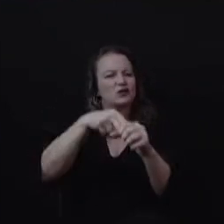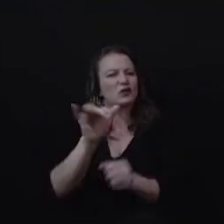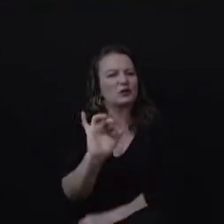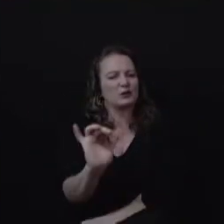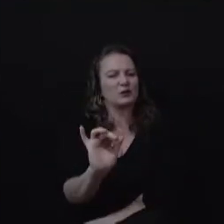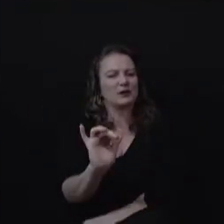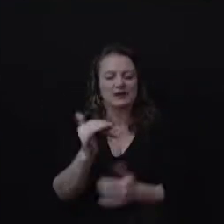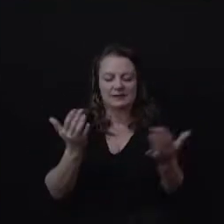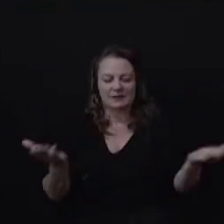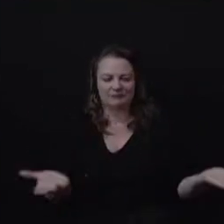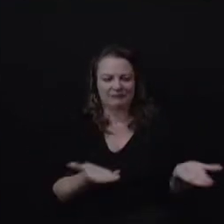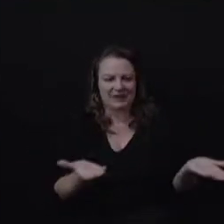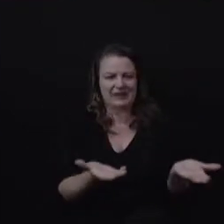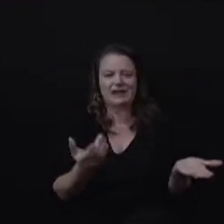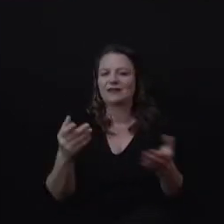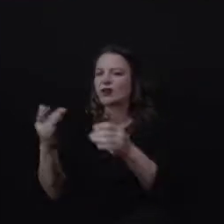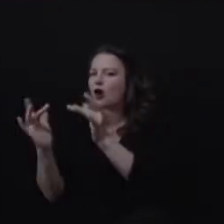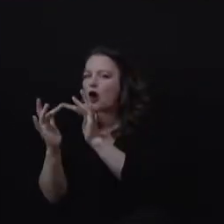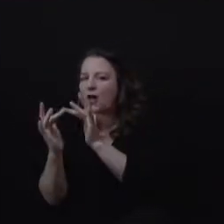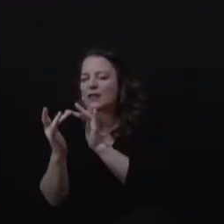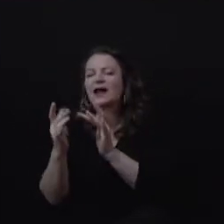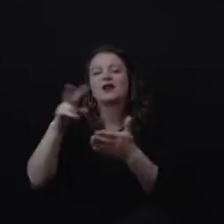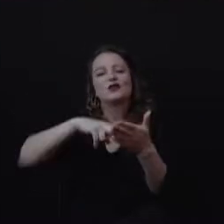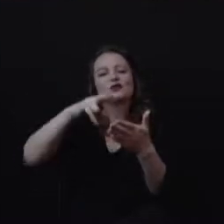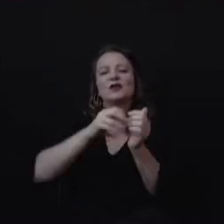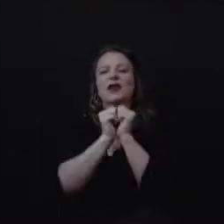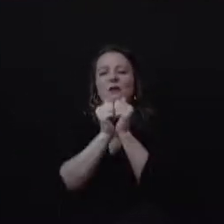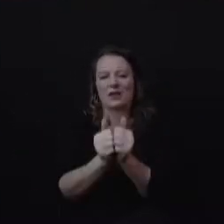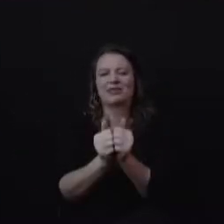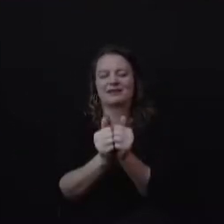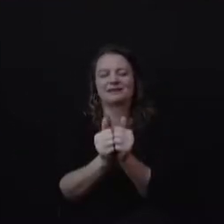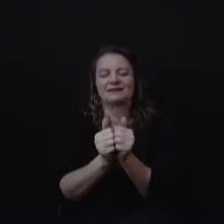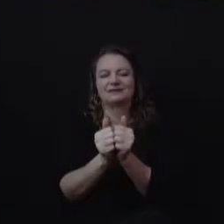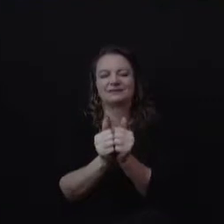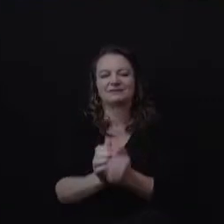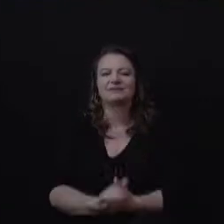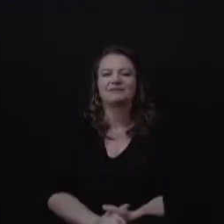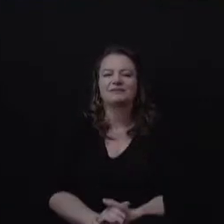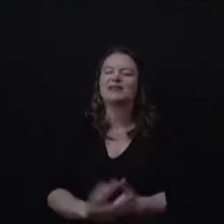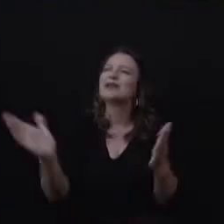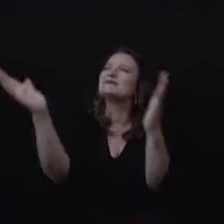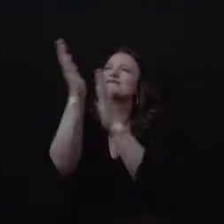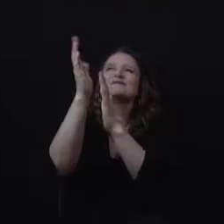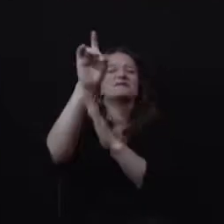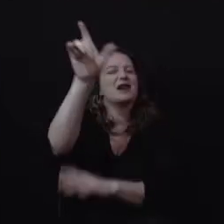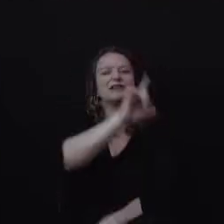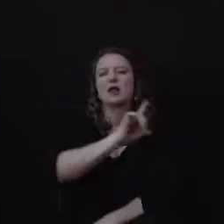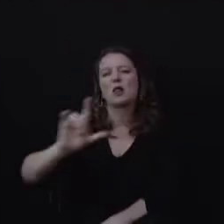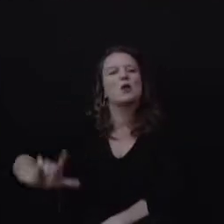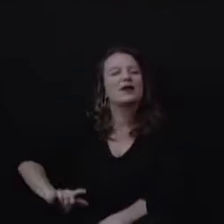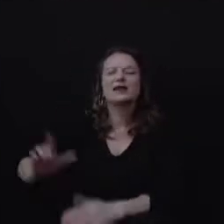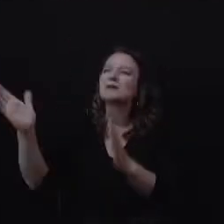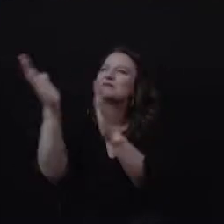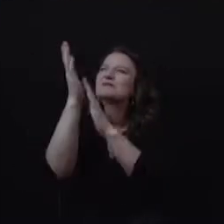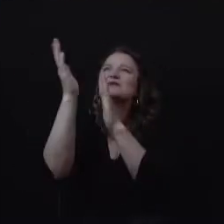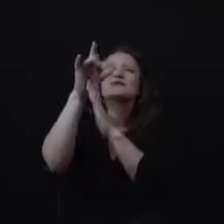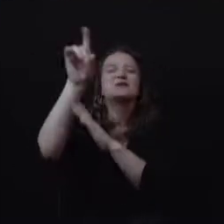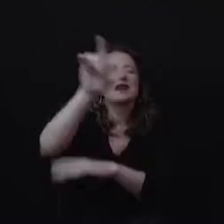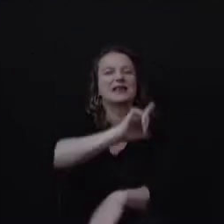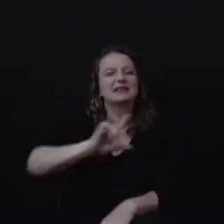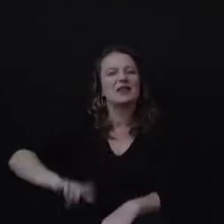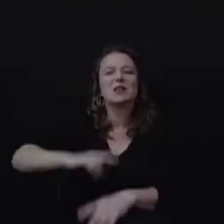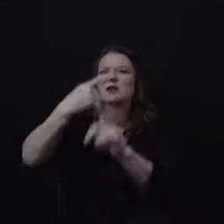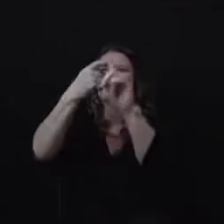this room and online, would you read this opening scripture with me? Praise the Lord. Praise the Lord from